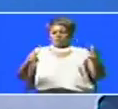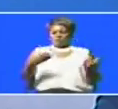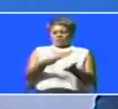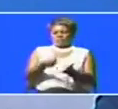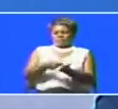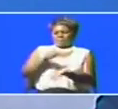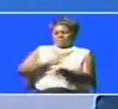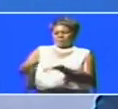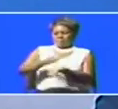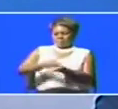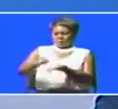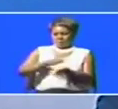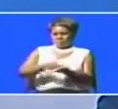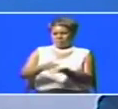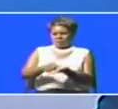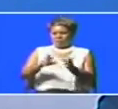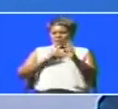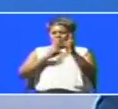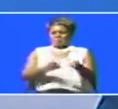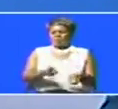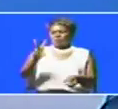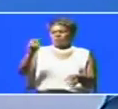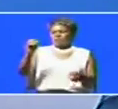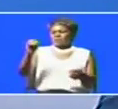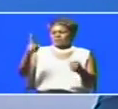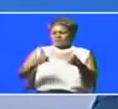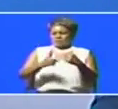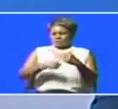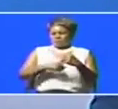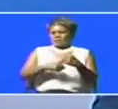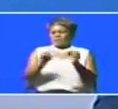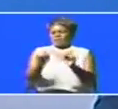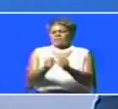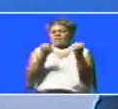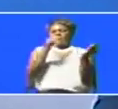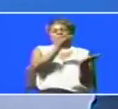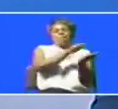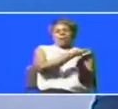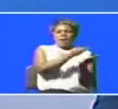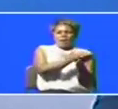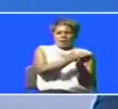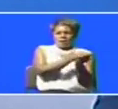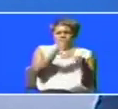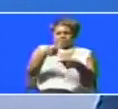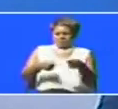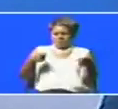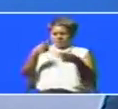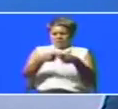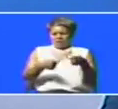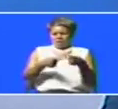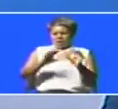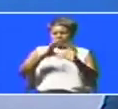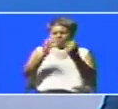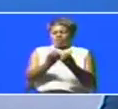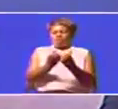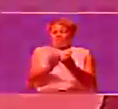publication Global Finance, which released its 26th annual World Safest Bank Awards list. Each year, Global Finance ranks